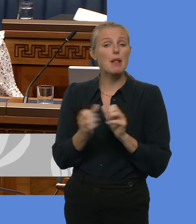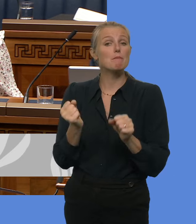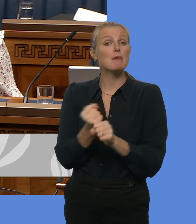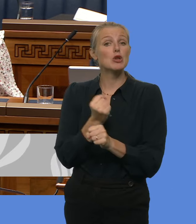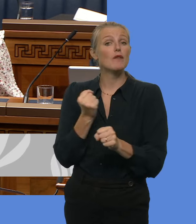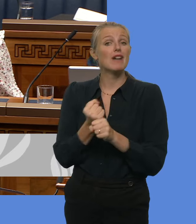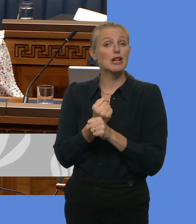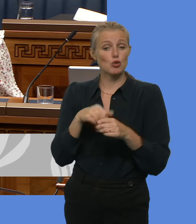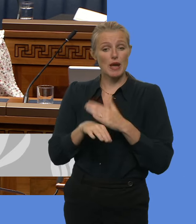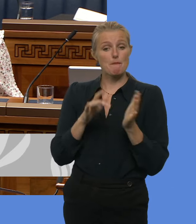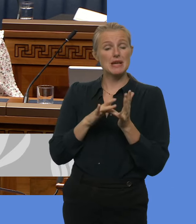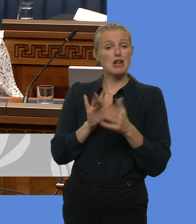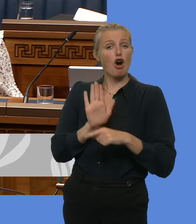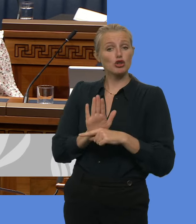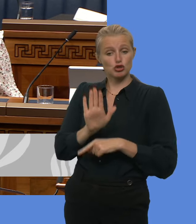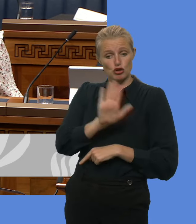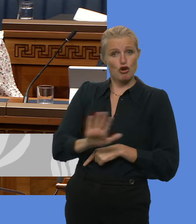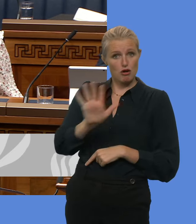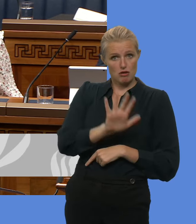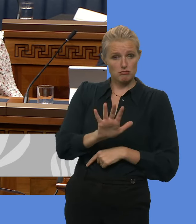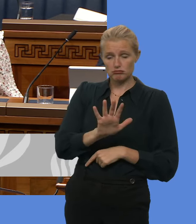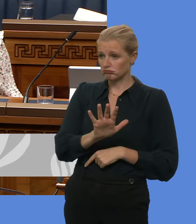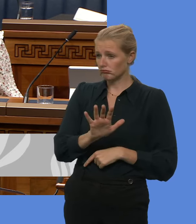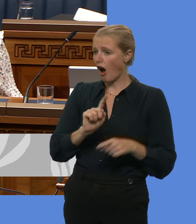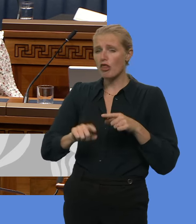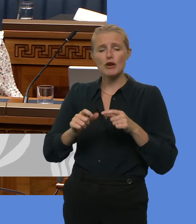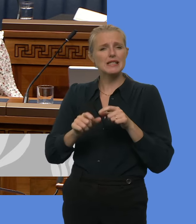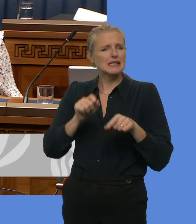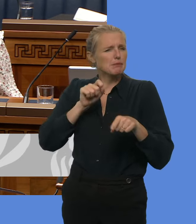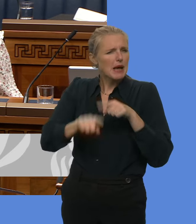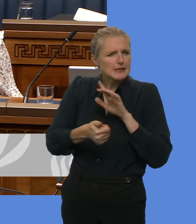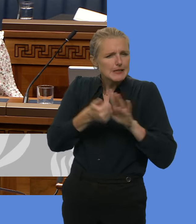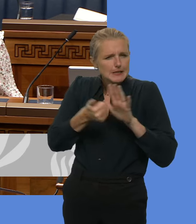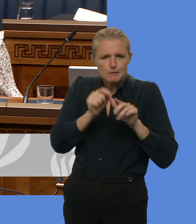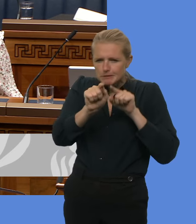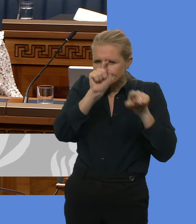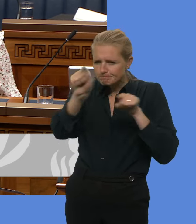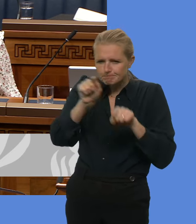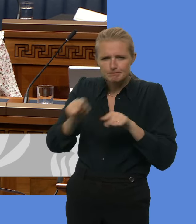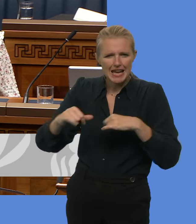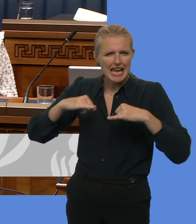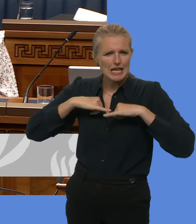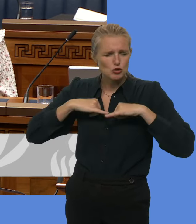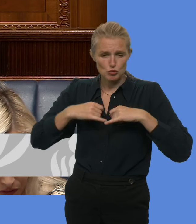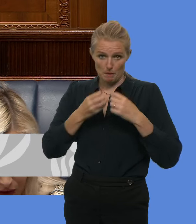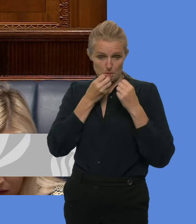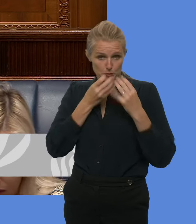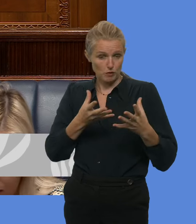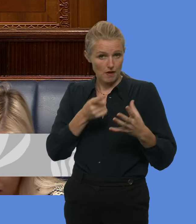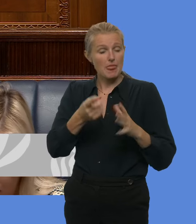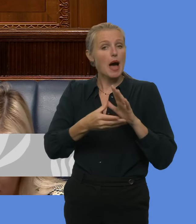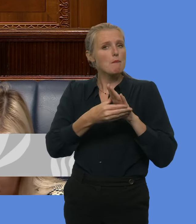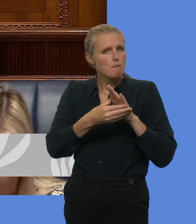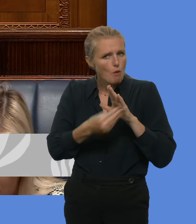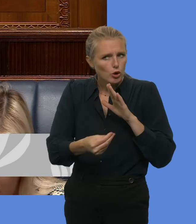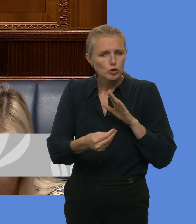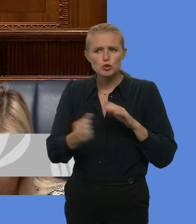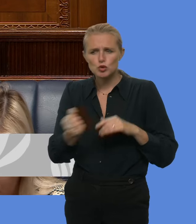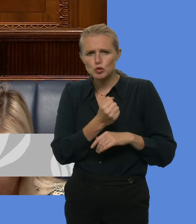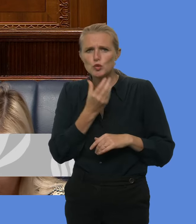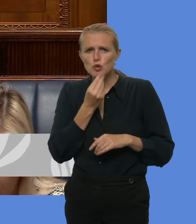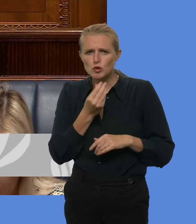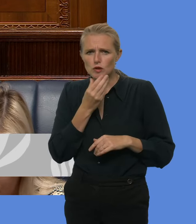example, in Mid-Ulster, right throughout the various specialisms that we have in different places. That is a model that I think we can build on, working with